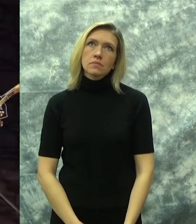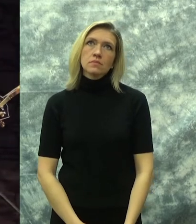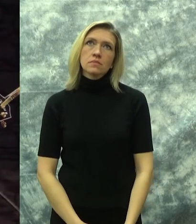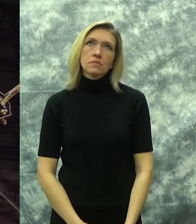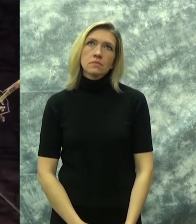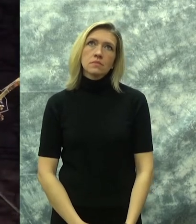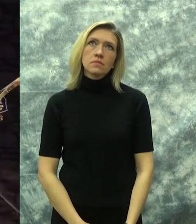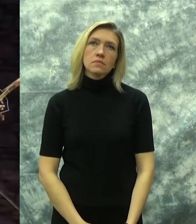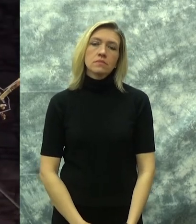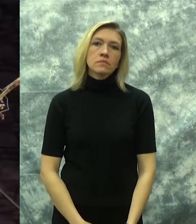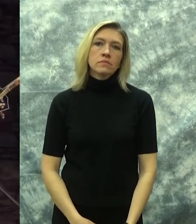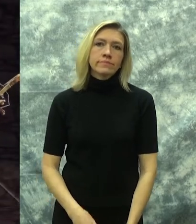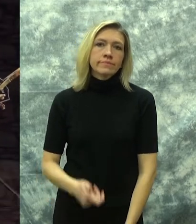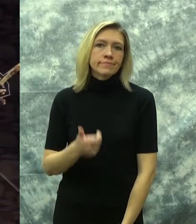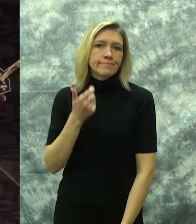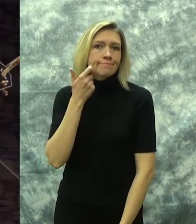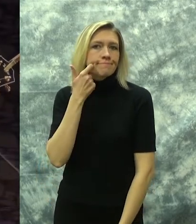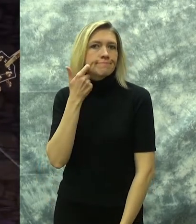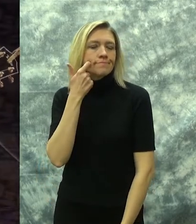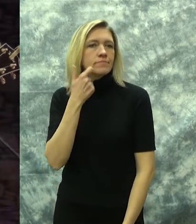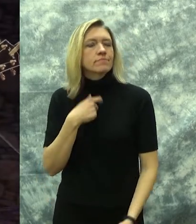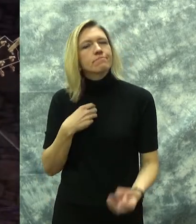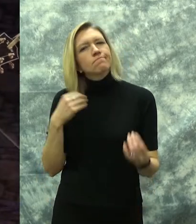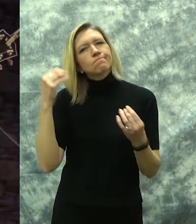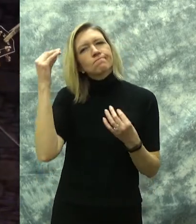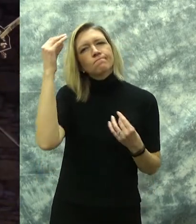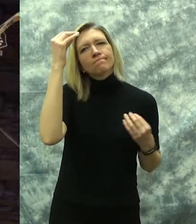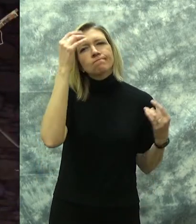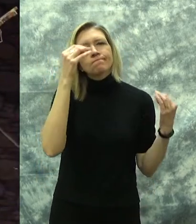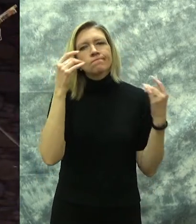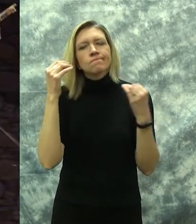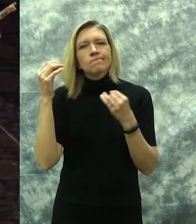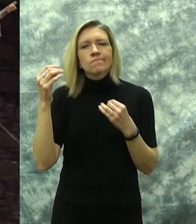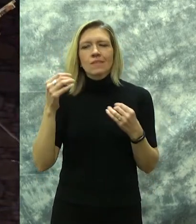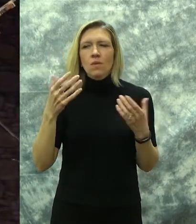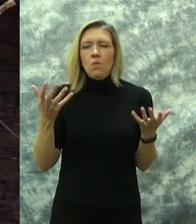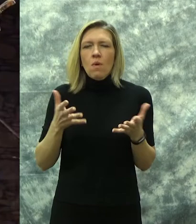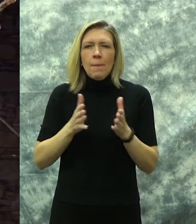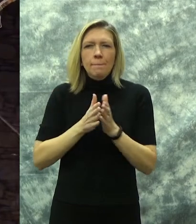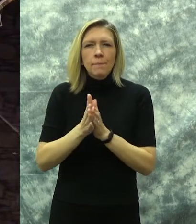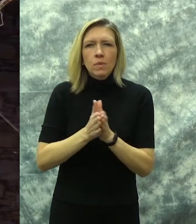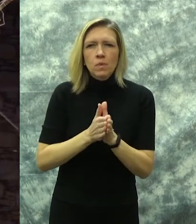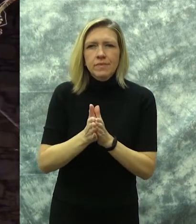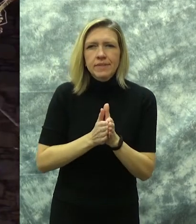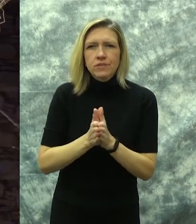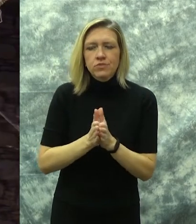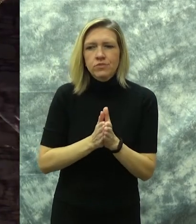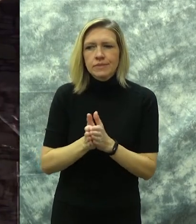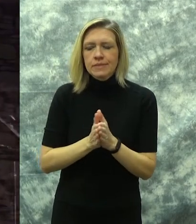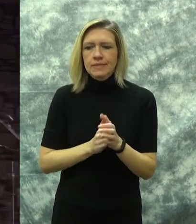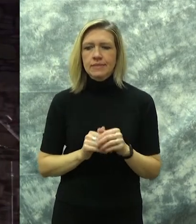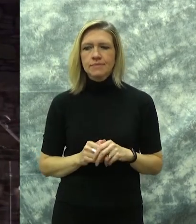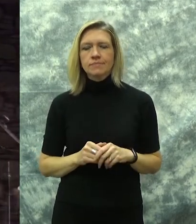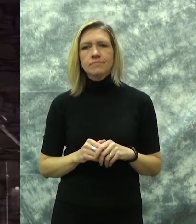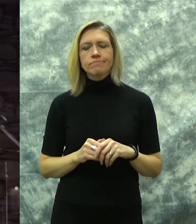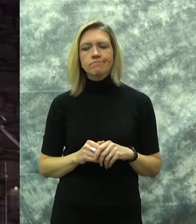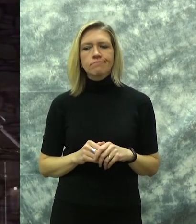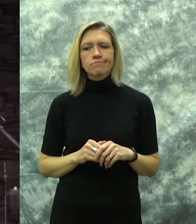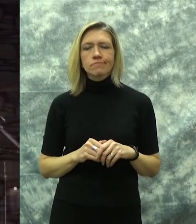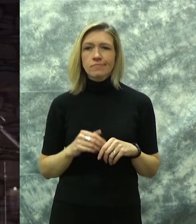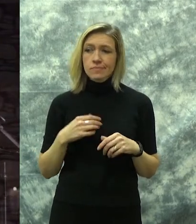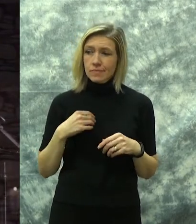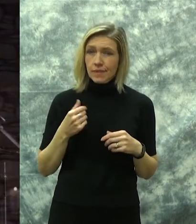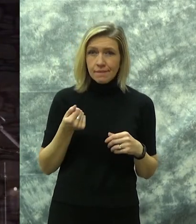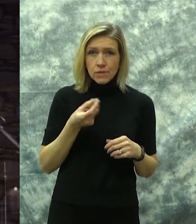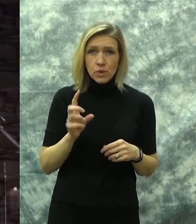Lately I've been thinking about what motivates me to give a couple dollars to a